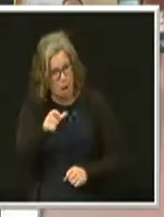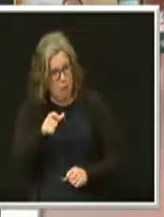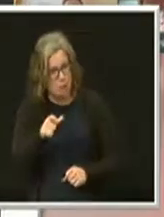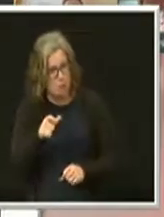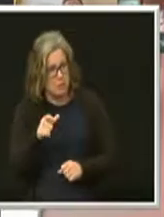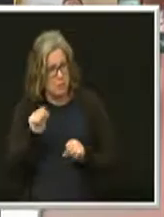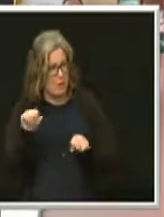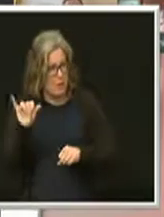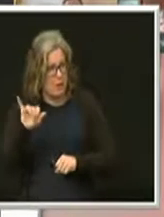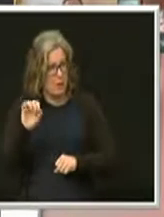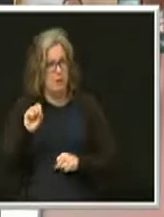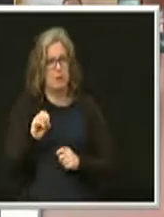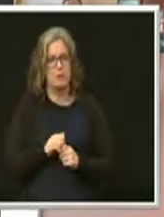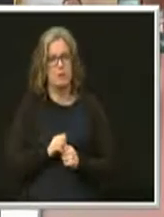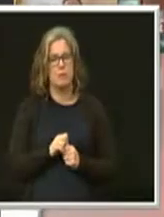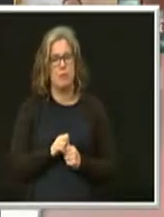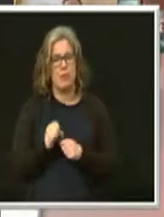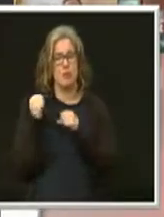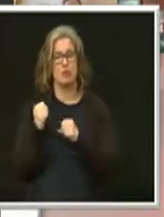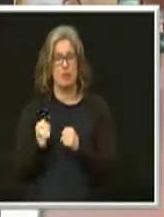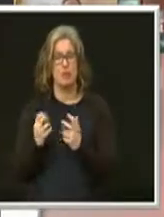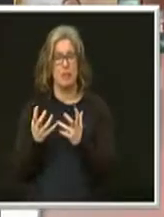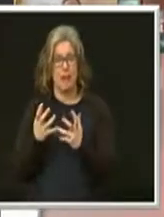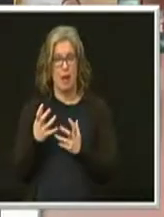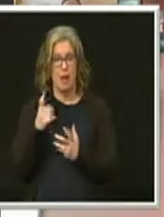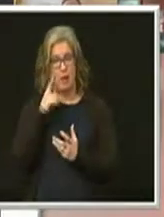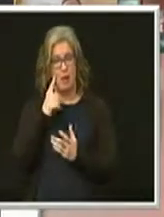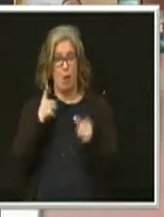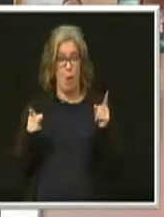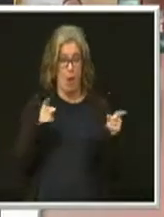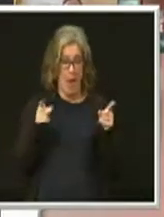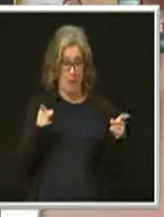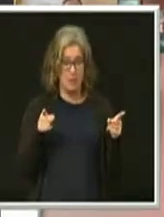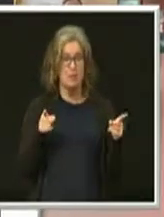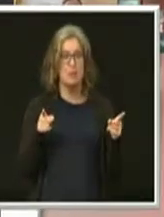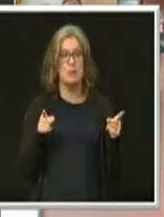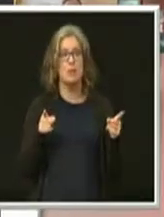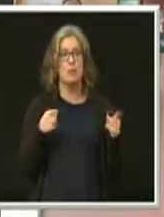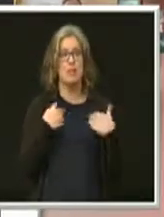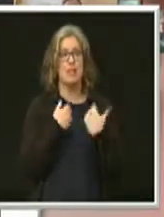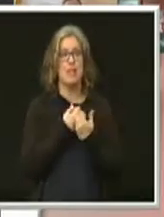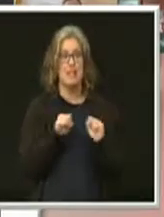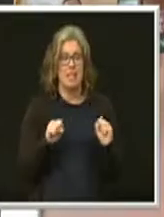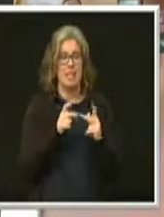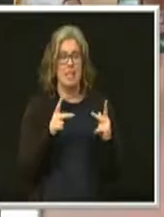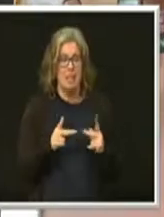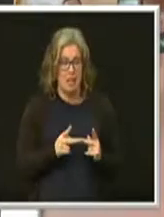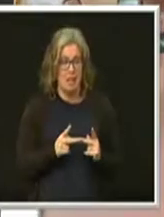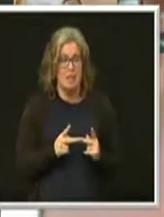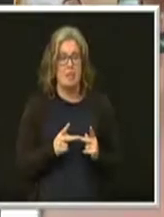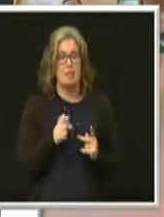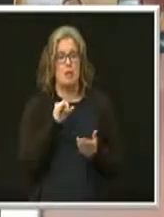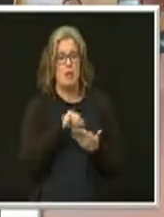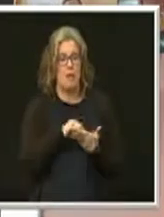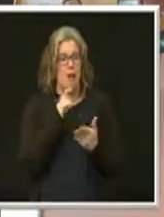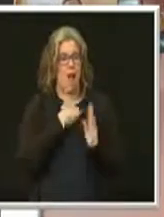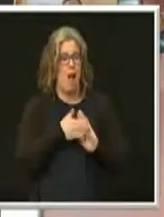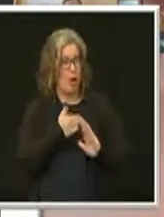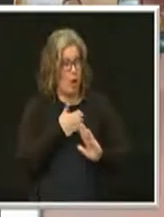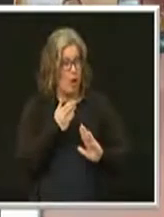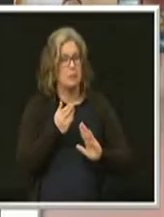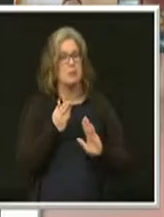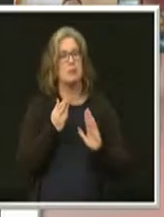either. So there's strong desire, I believe, on both sides here to have a safe facility so that they can operate